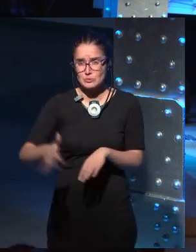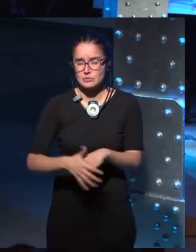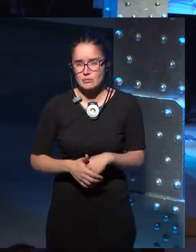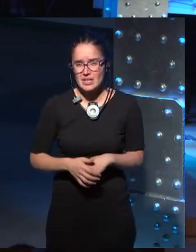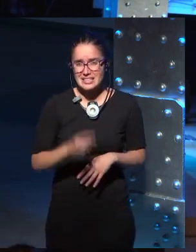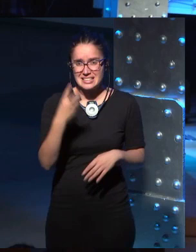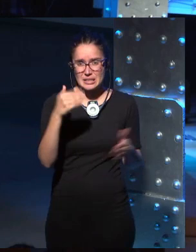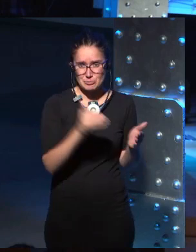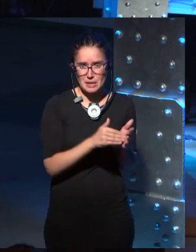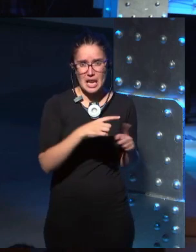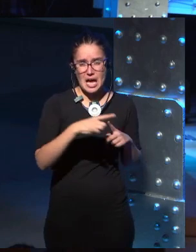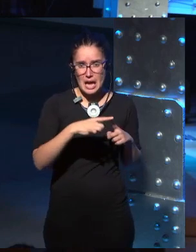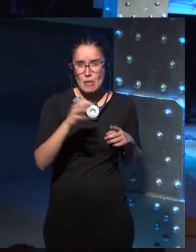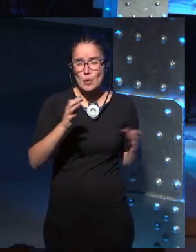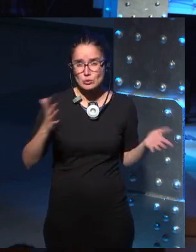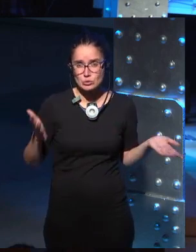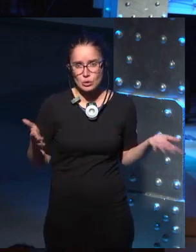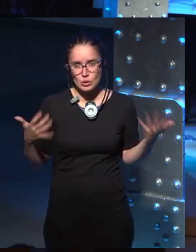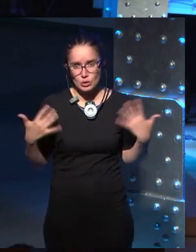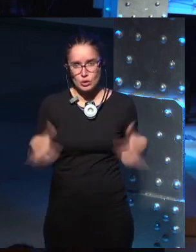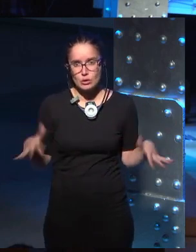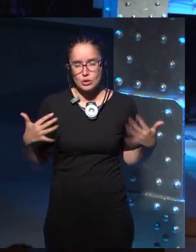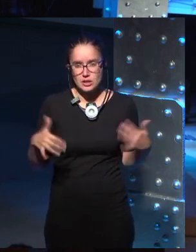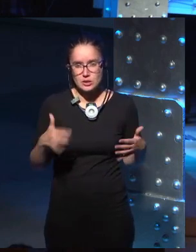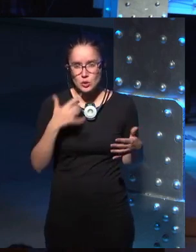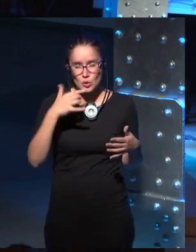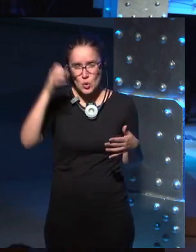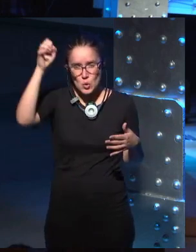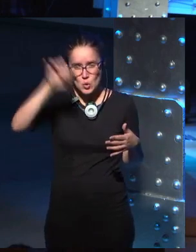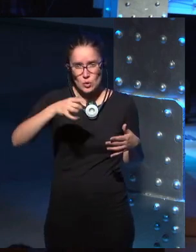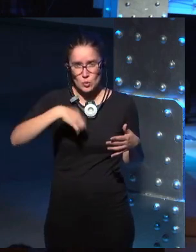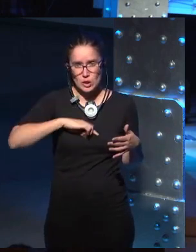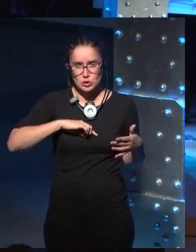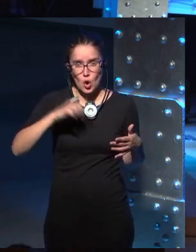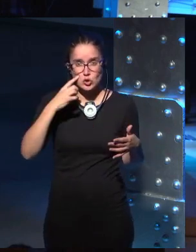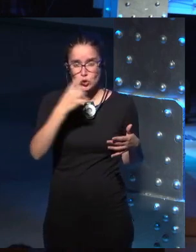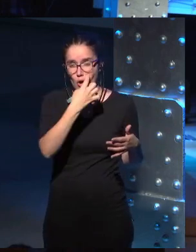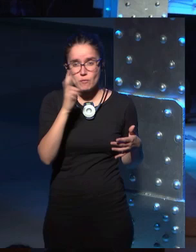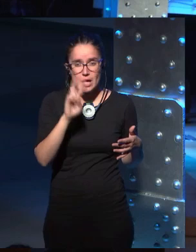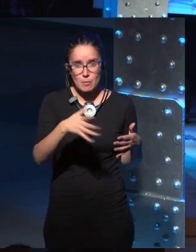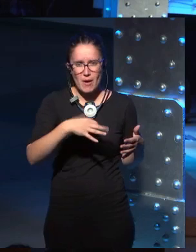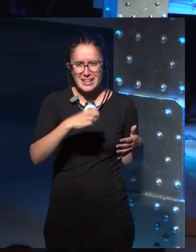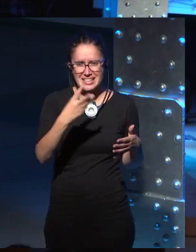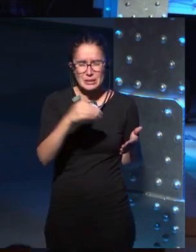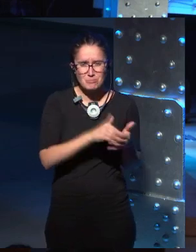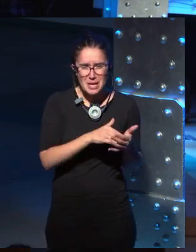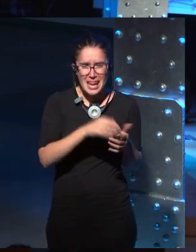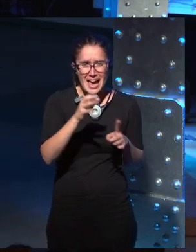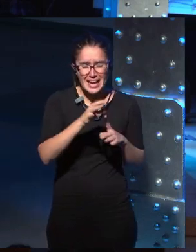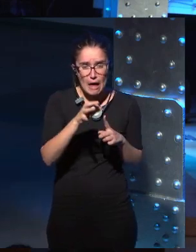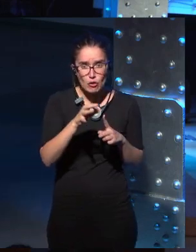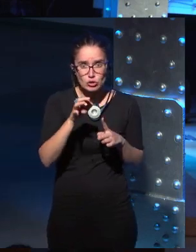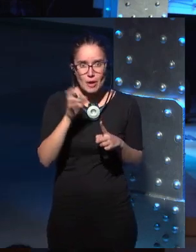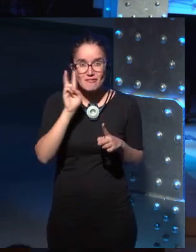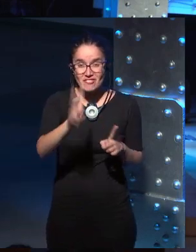But that emits light that our eyes can see. 3,000 degrees, you can see it with your eyes. And it's